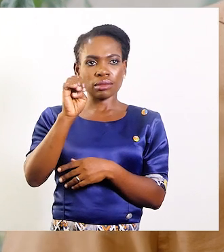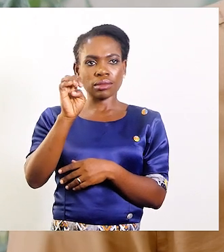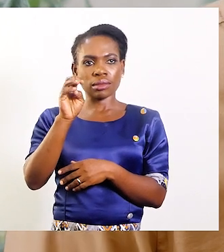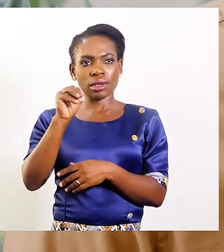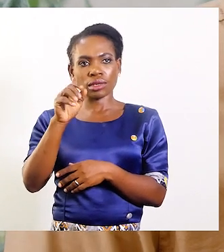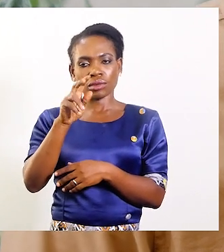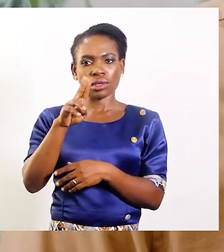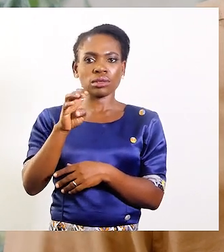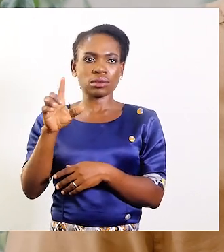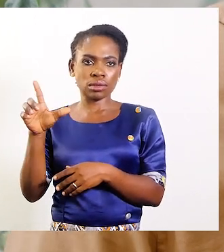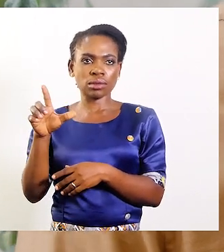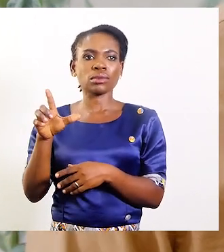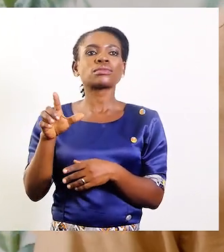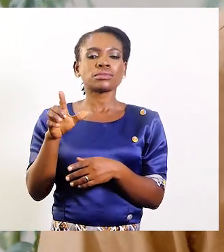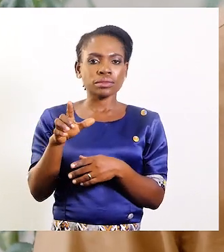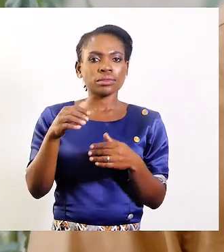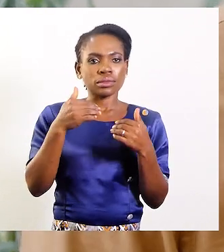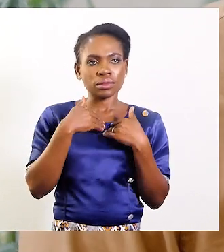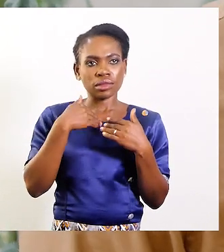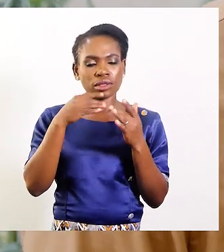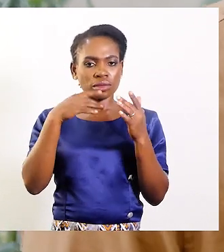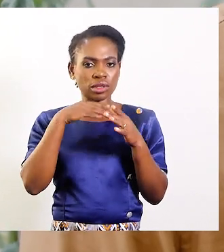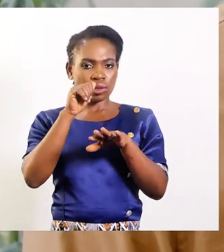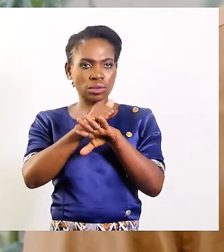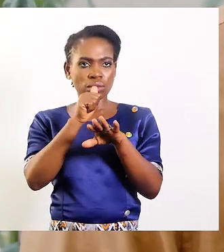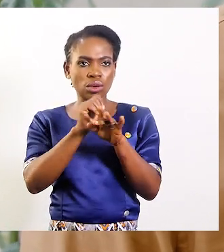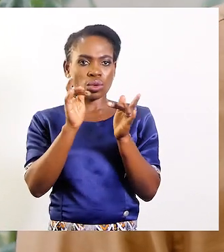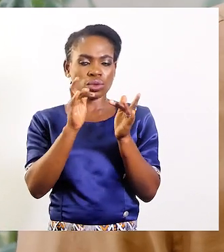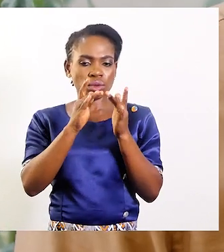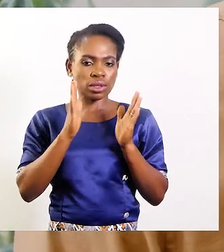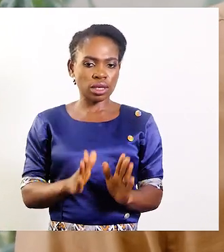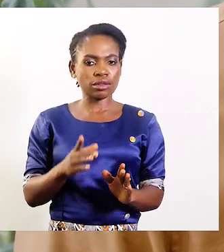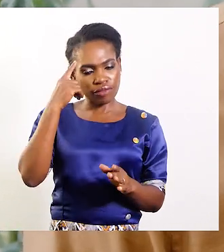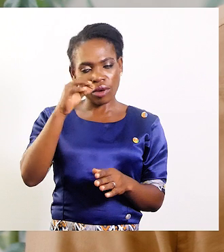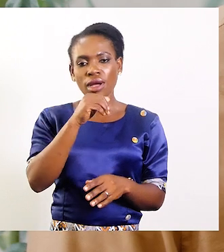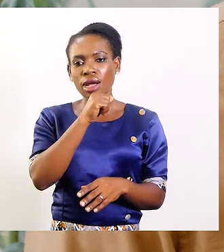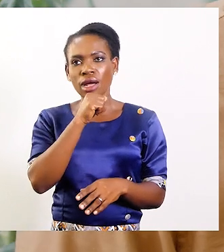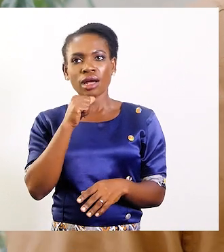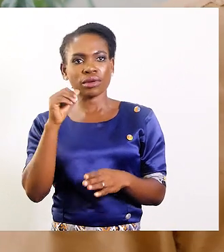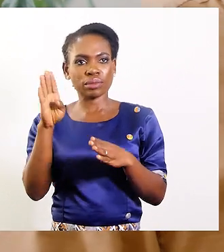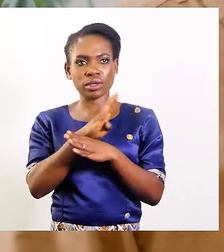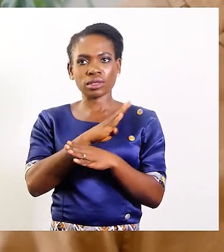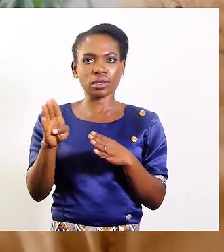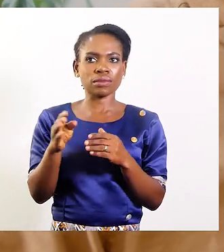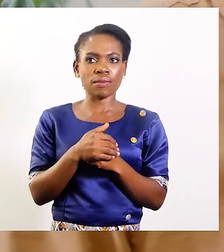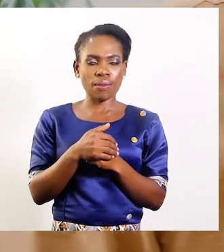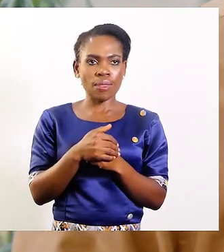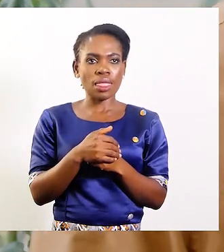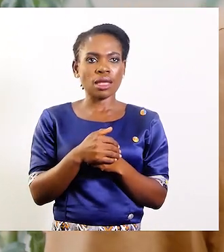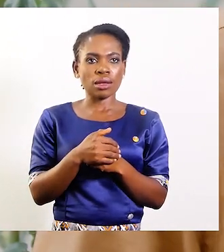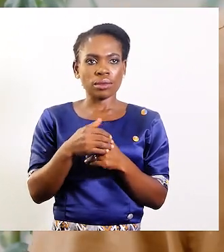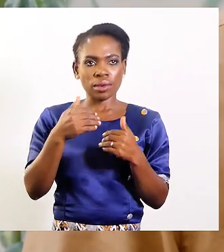manager for Agri-Impact Consult. Agri-Impact Consult is a private agribusiness firm with over 25 years experience. We've worked